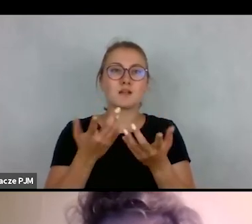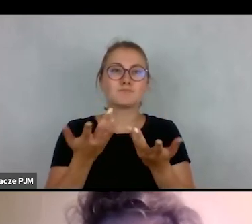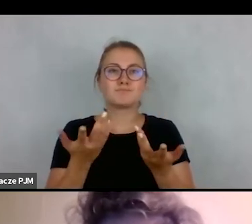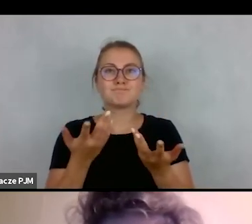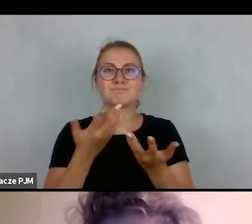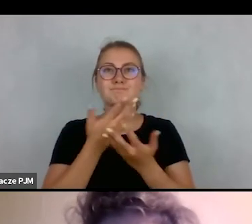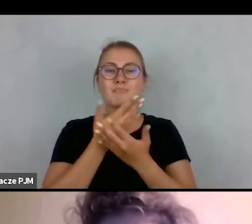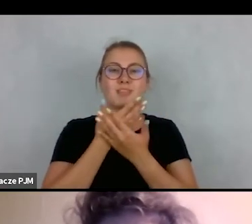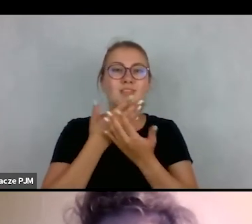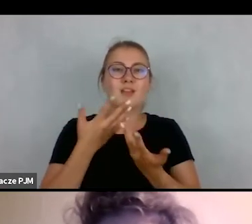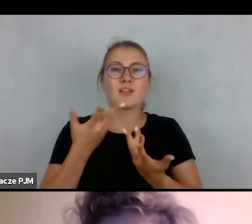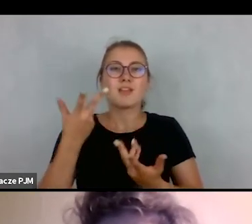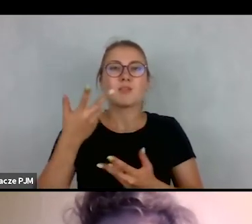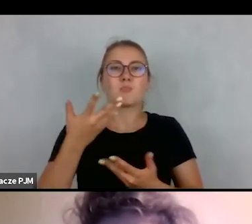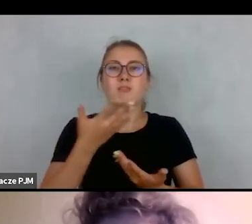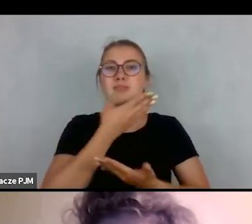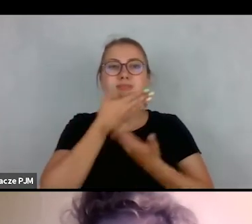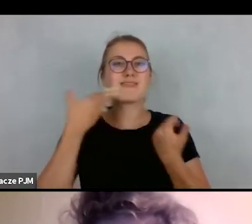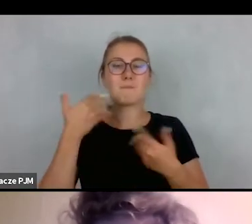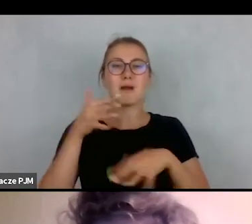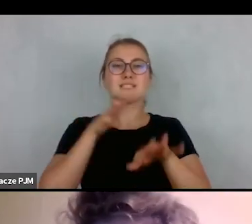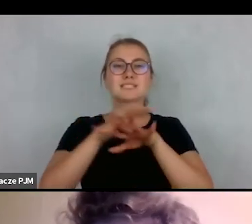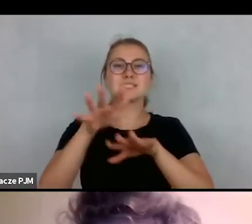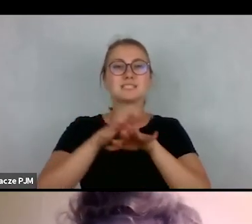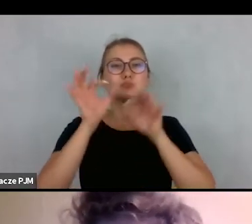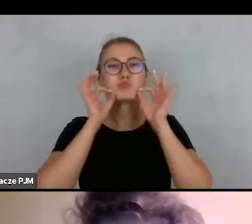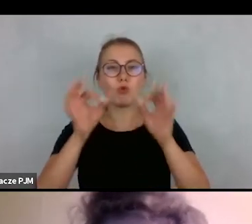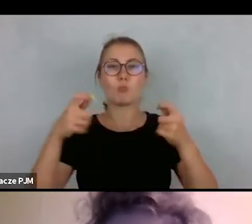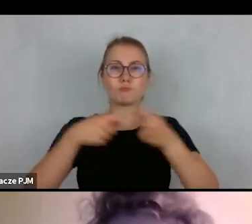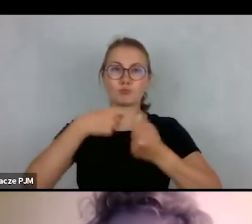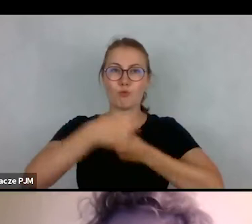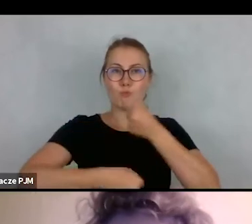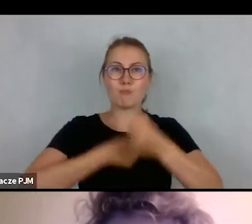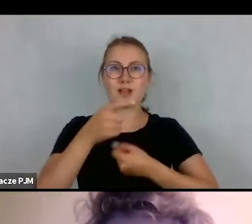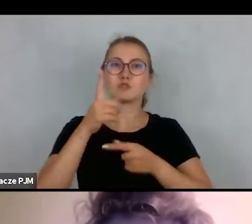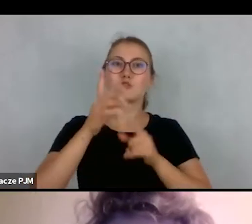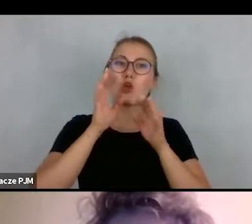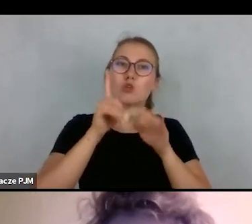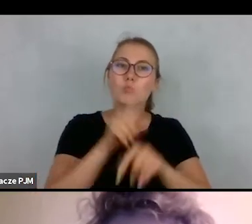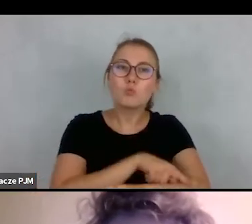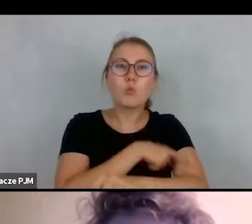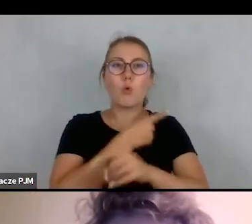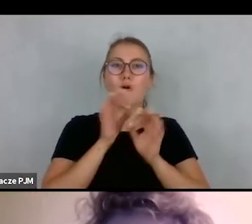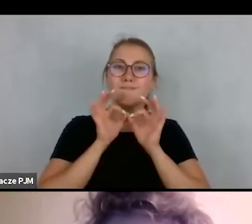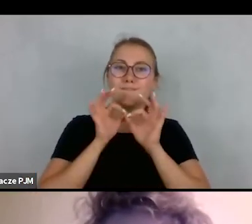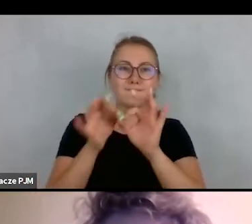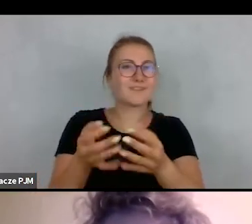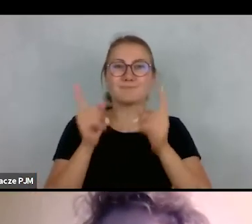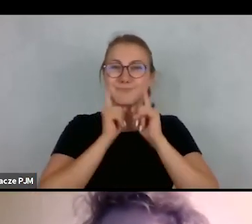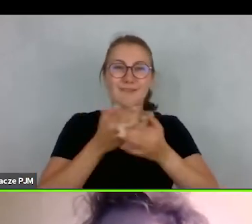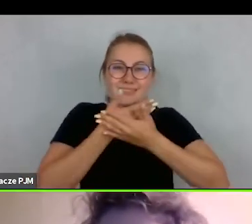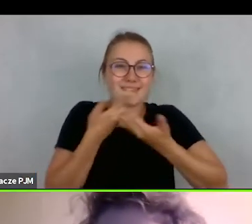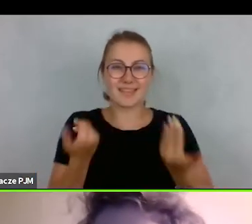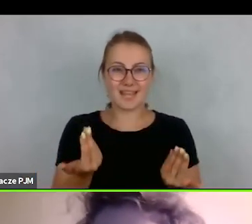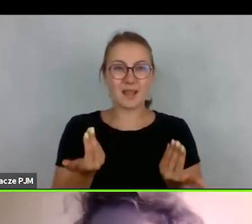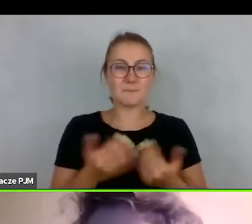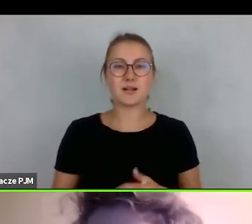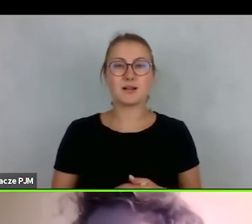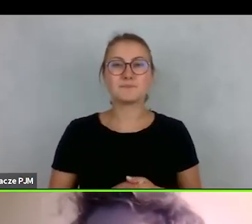so I can share some insights, but I don't want to pretend to be an expert on working in schools. Okay.